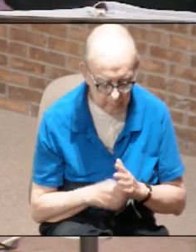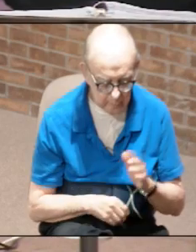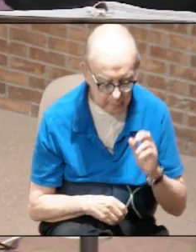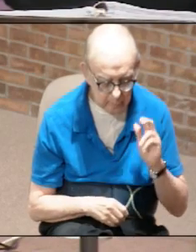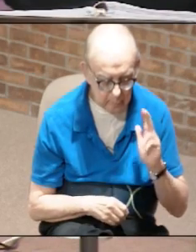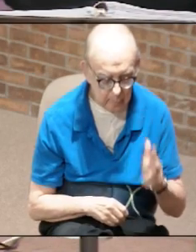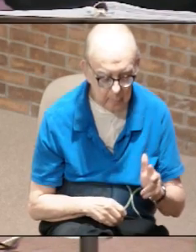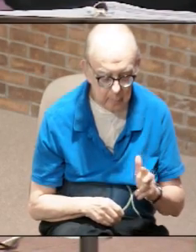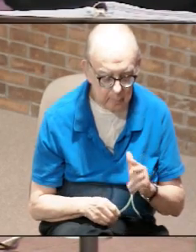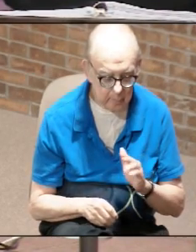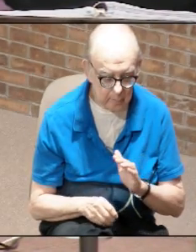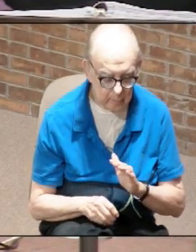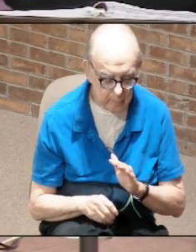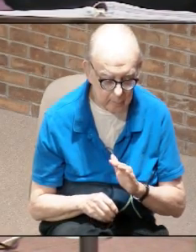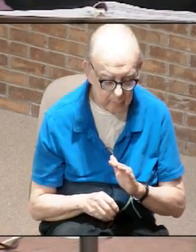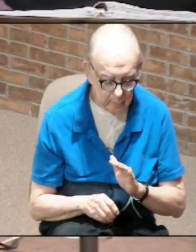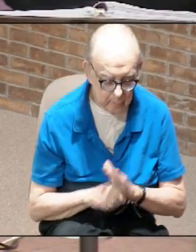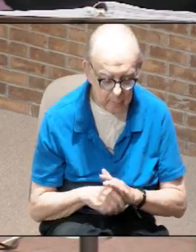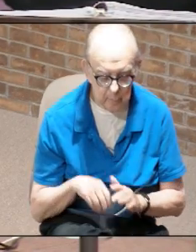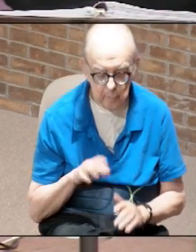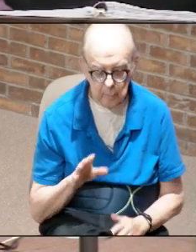5 and 10,